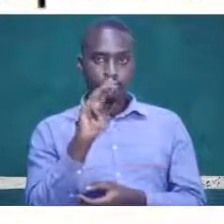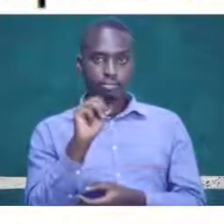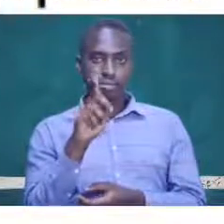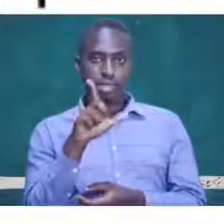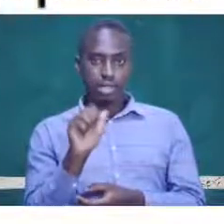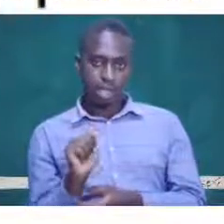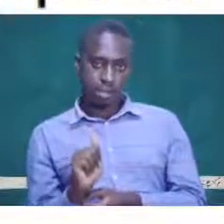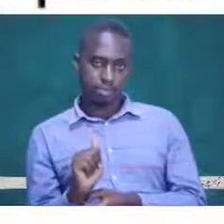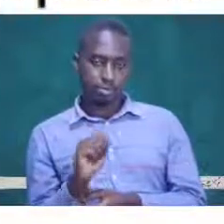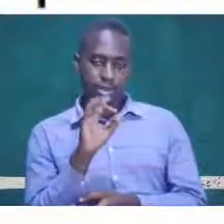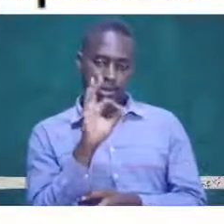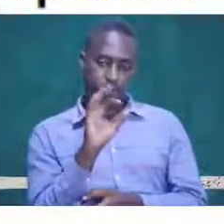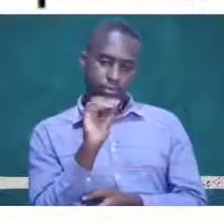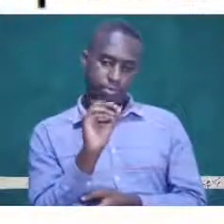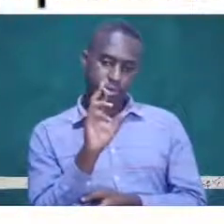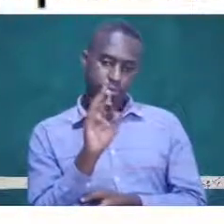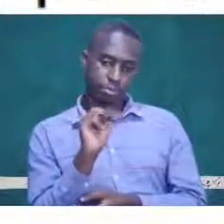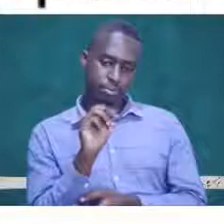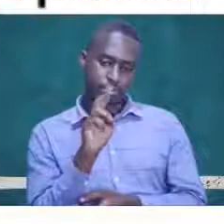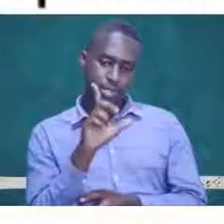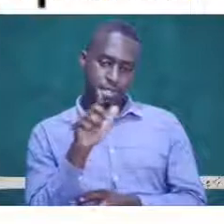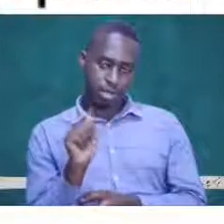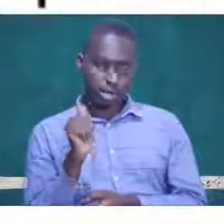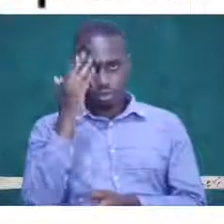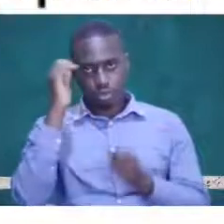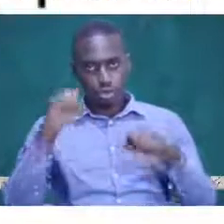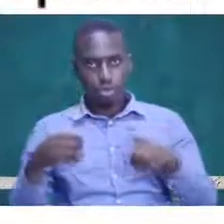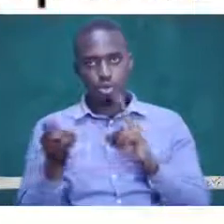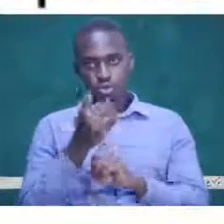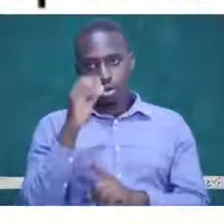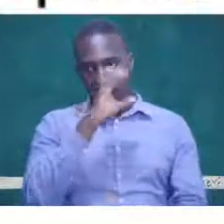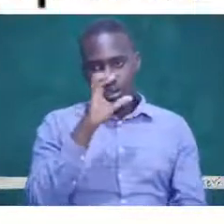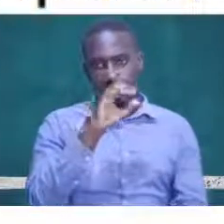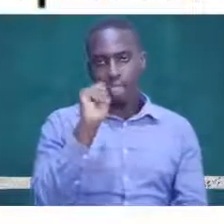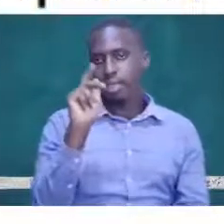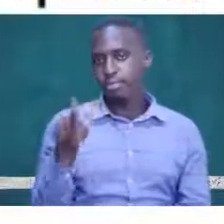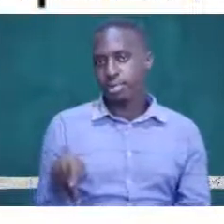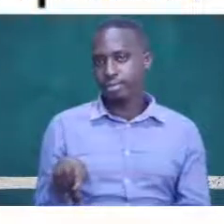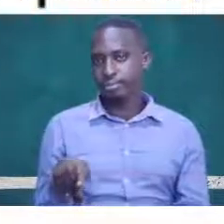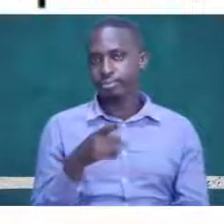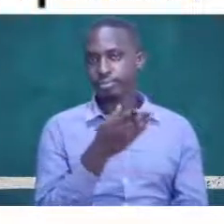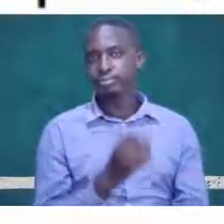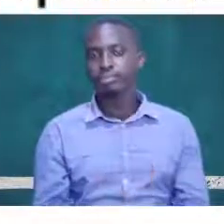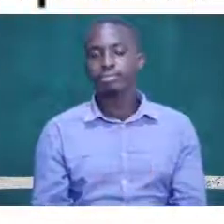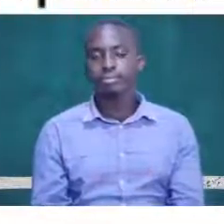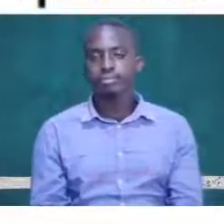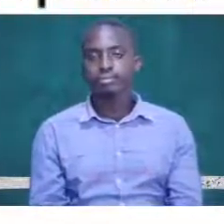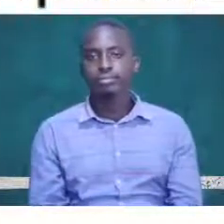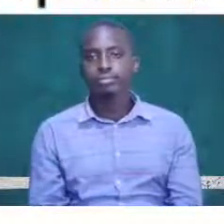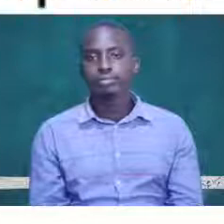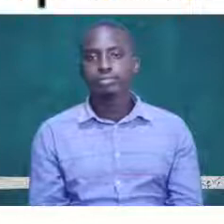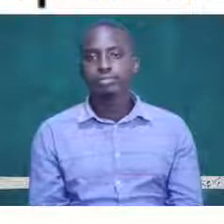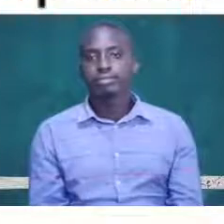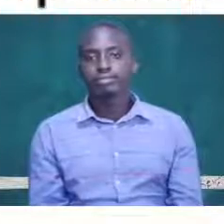the formula of calculating the accelerator principle to get the accelerator